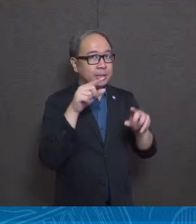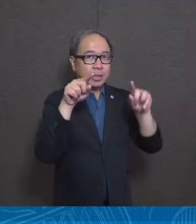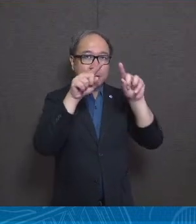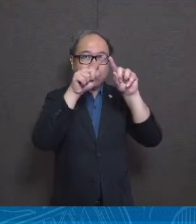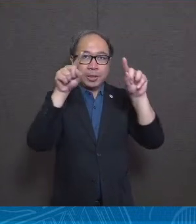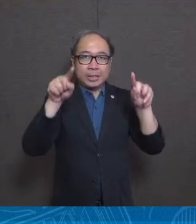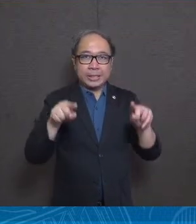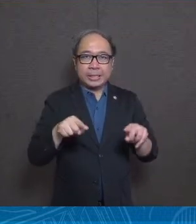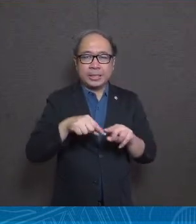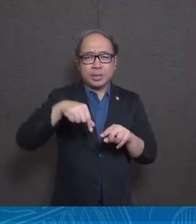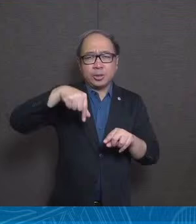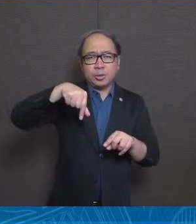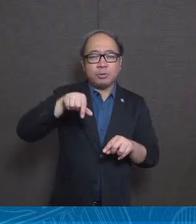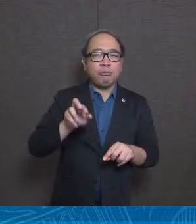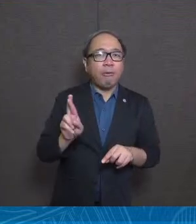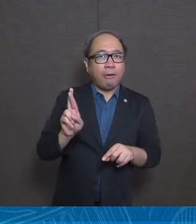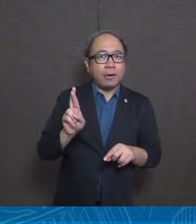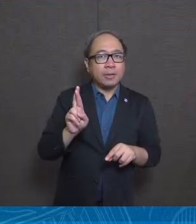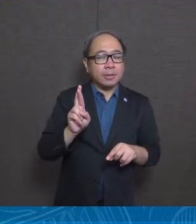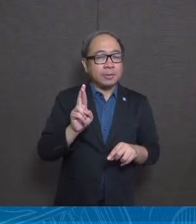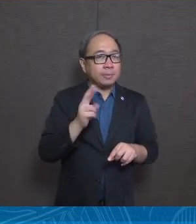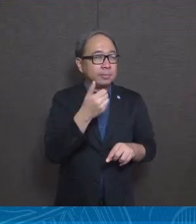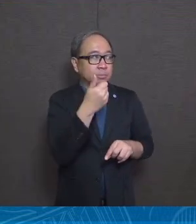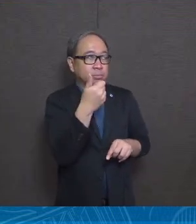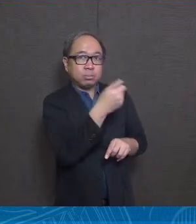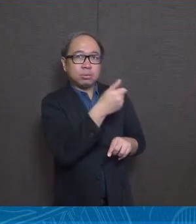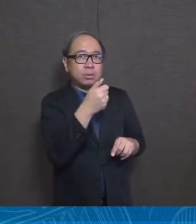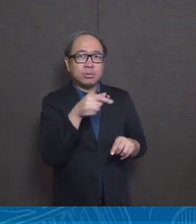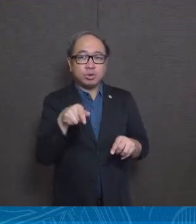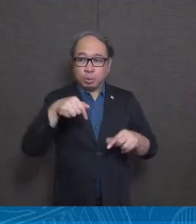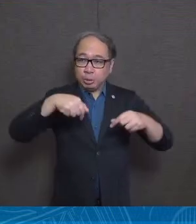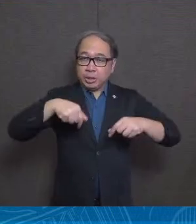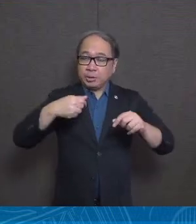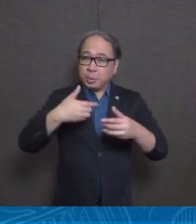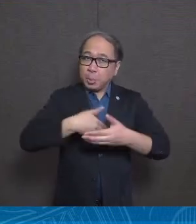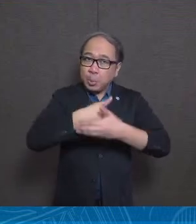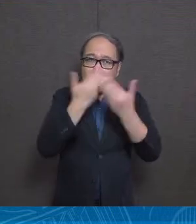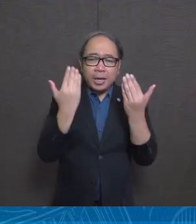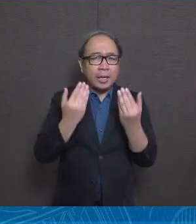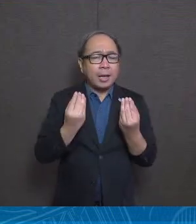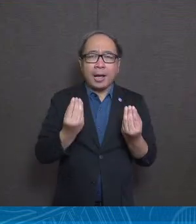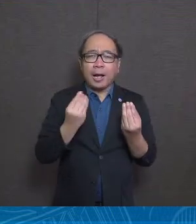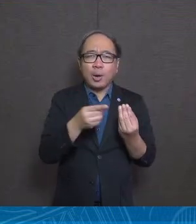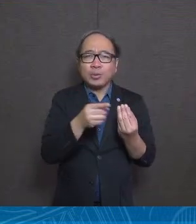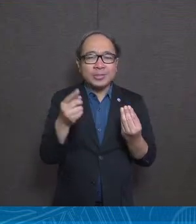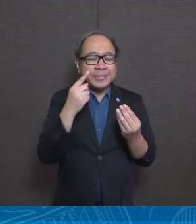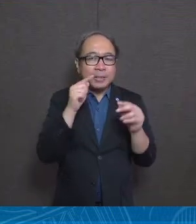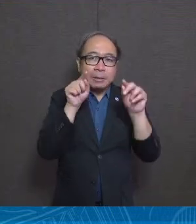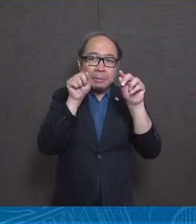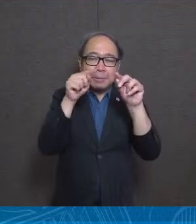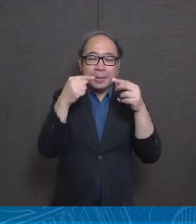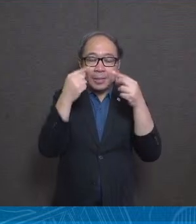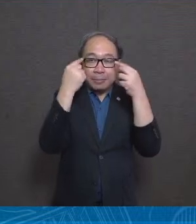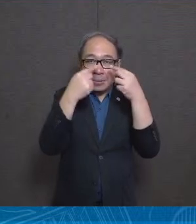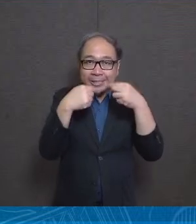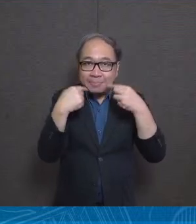code. And how has your day been so far in one emoji?